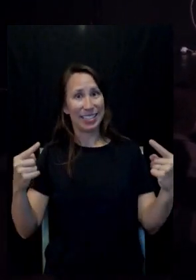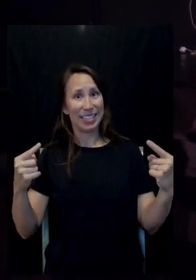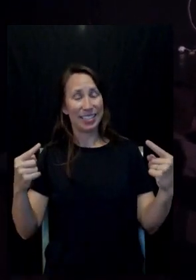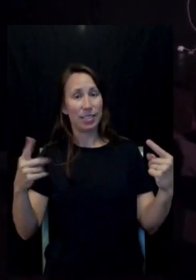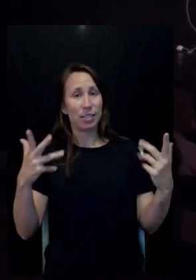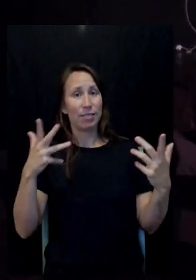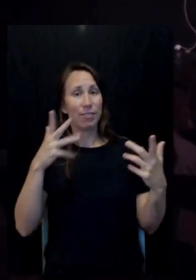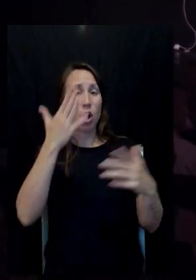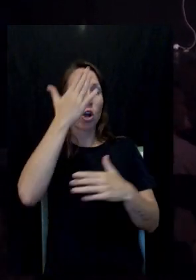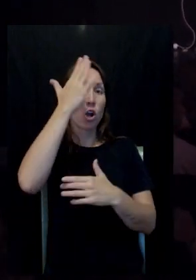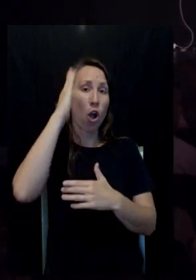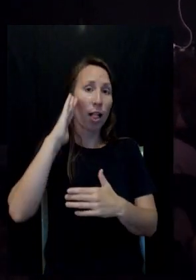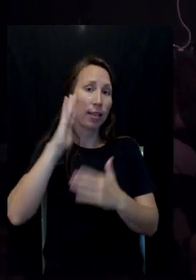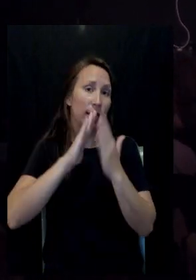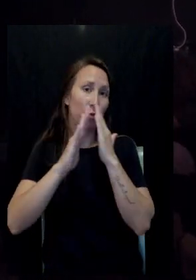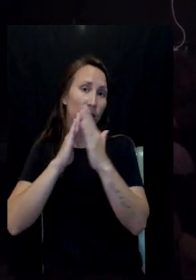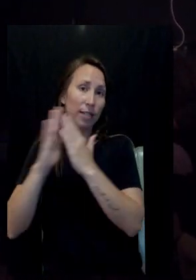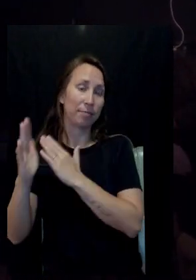community.